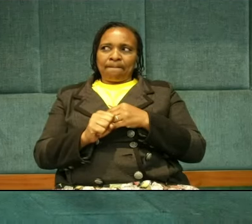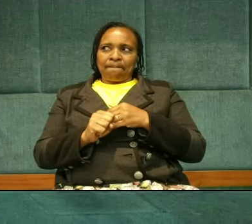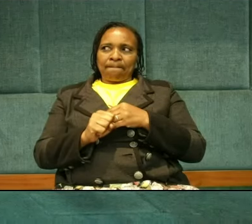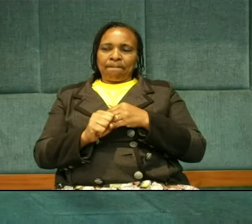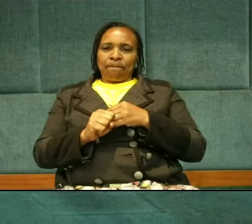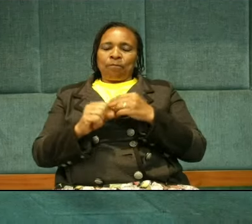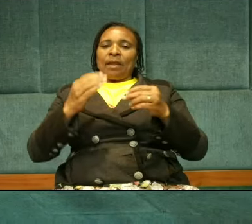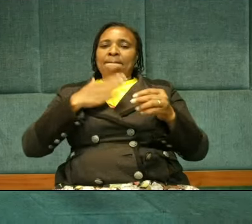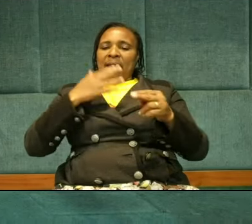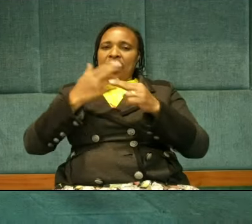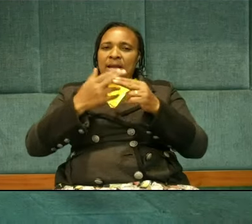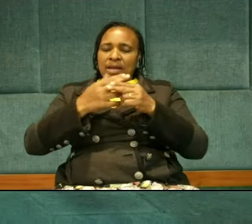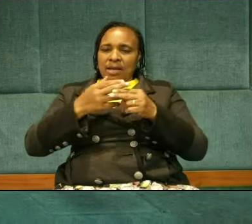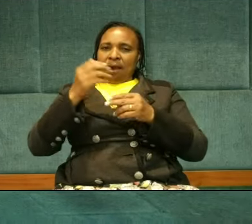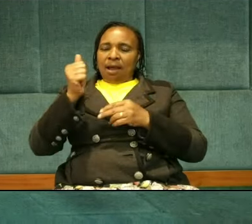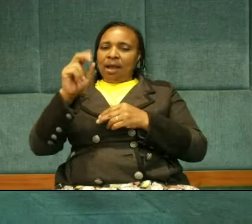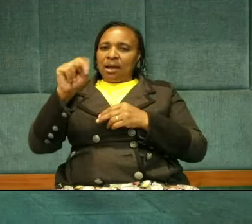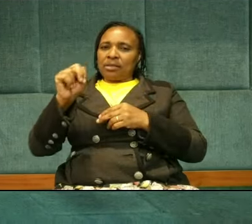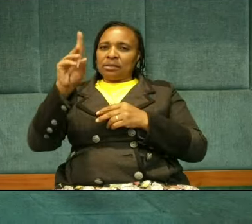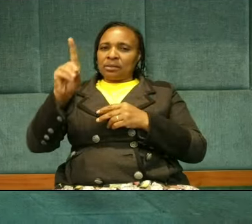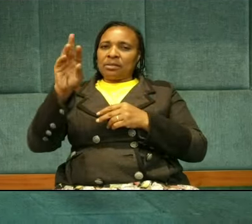My name is Andrew Jabali.